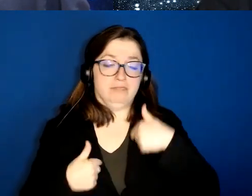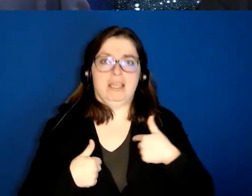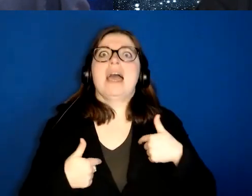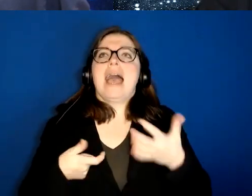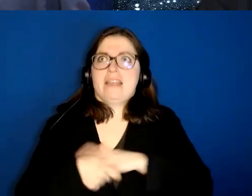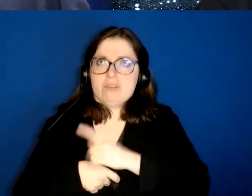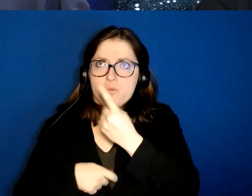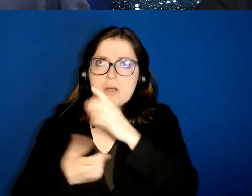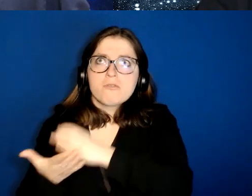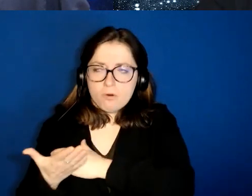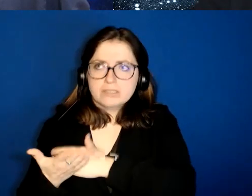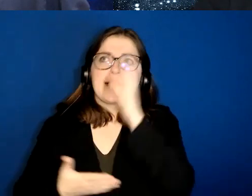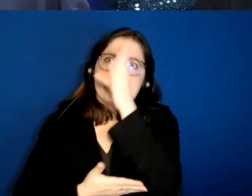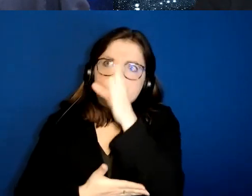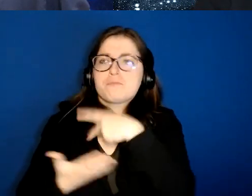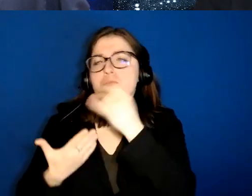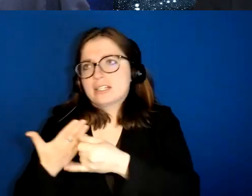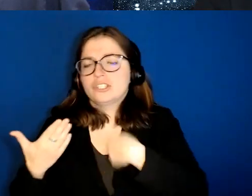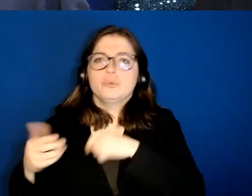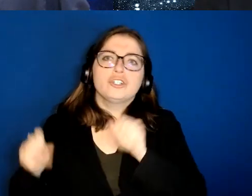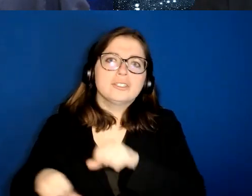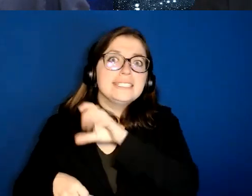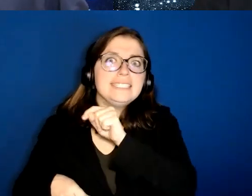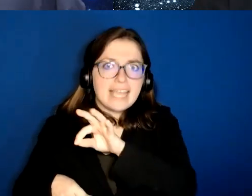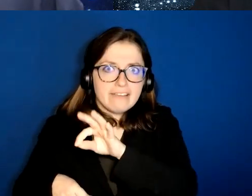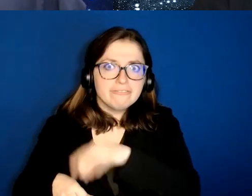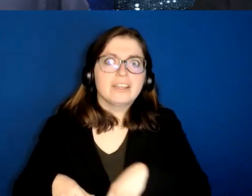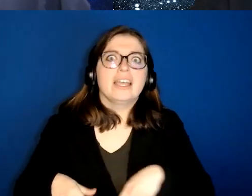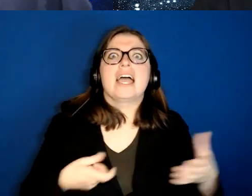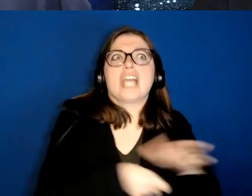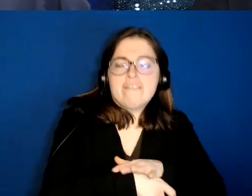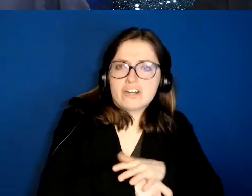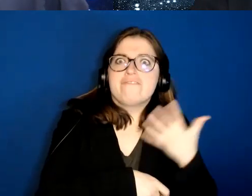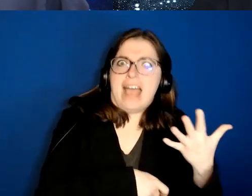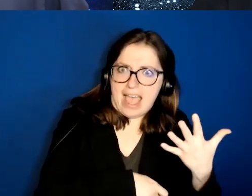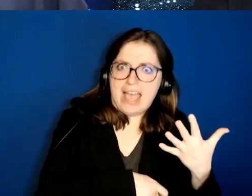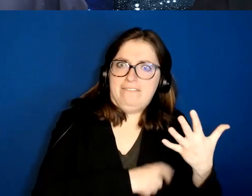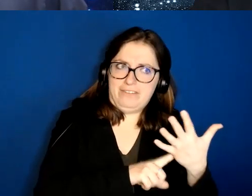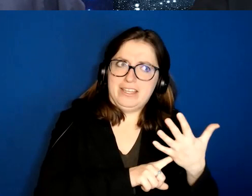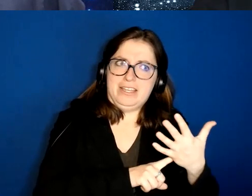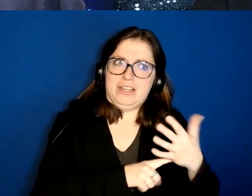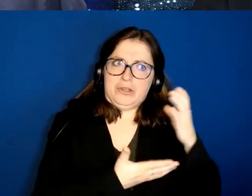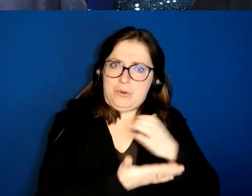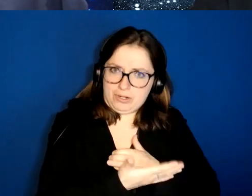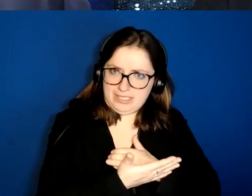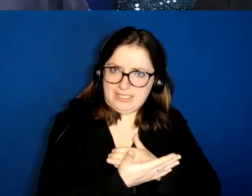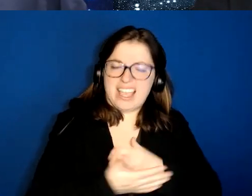with the lectures and the projects. We could just do CTFs and cover five courses with no lectures. And none of them wanted to hear the